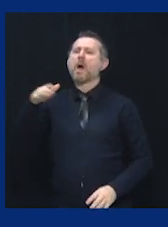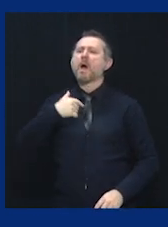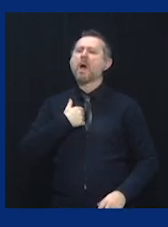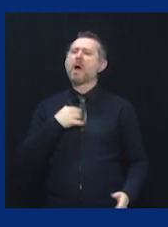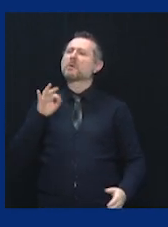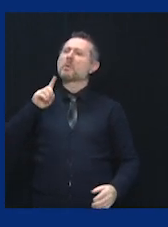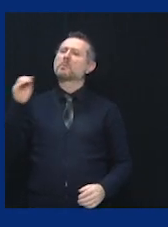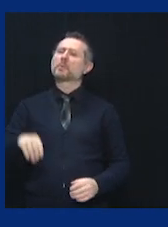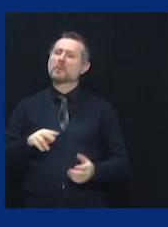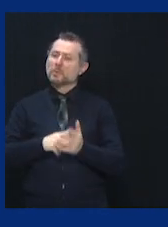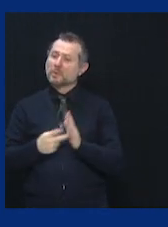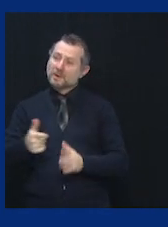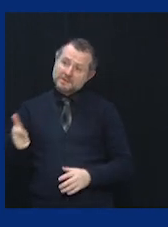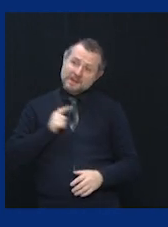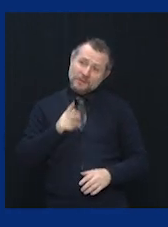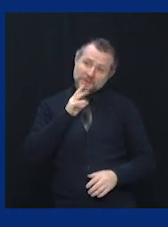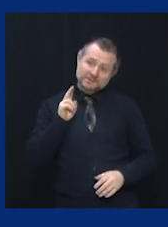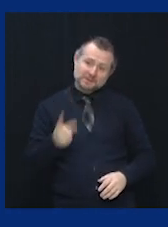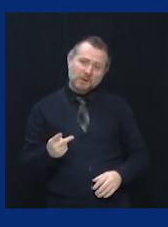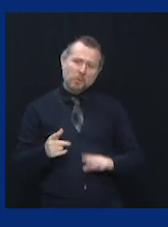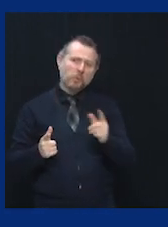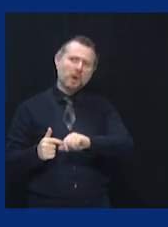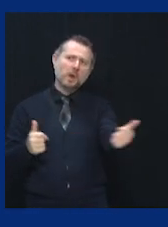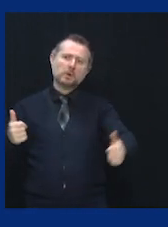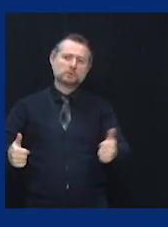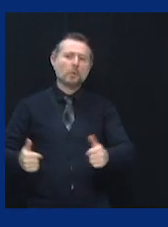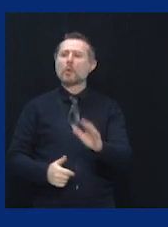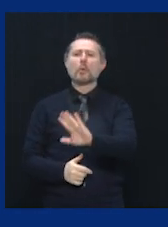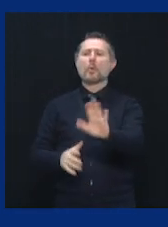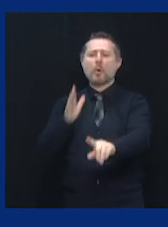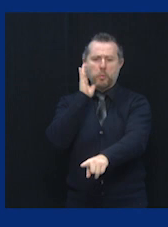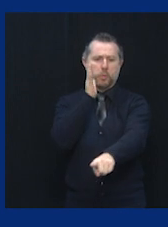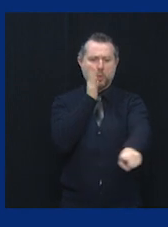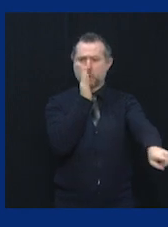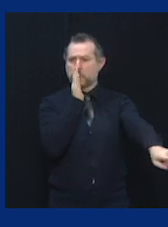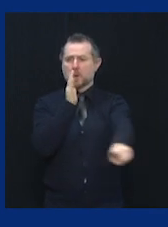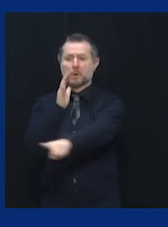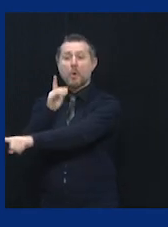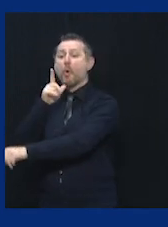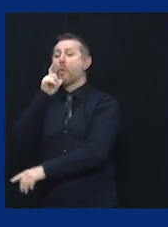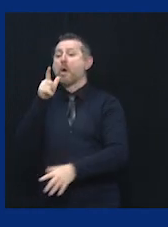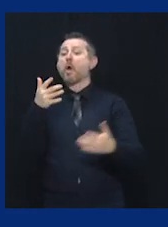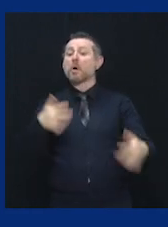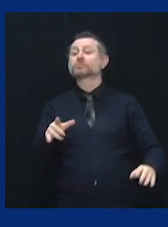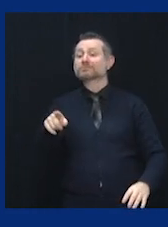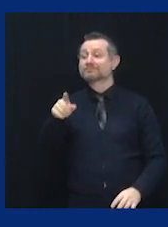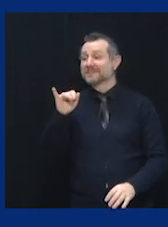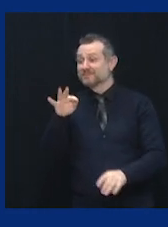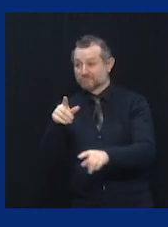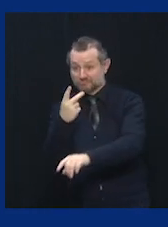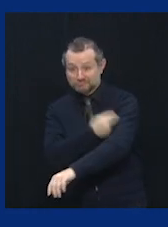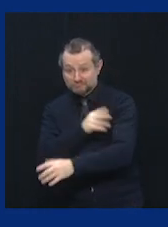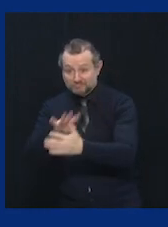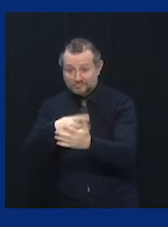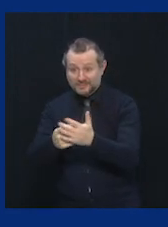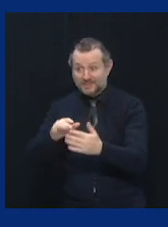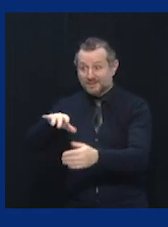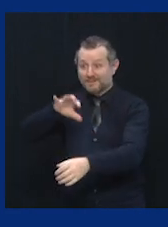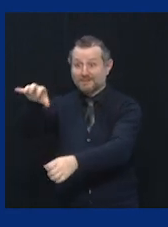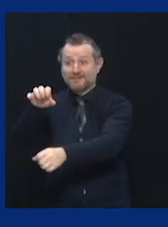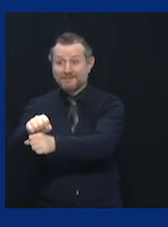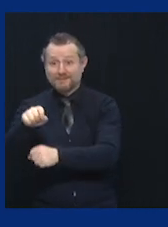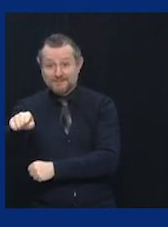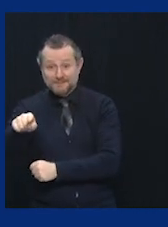dose. And if you have a scheduled appointment, that appointment will be fulfilled from the allocation that